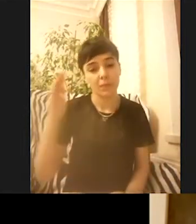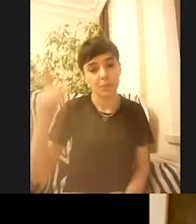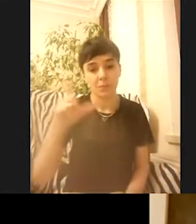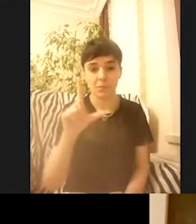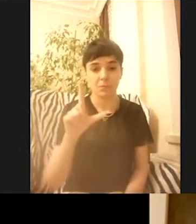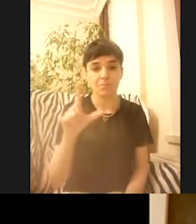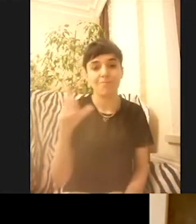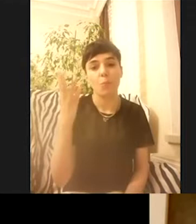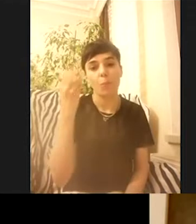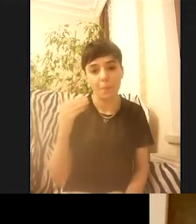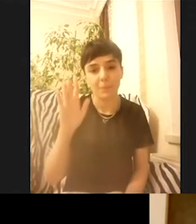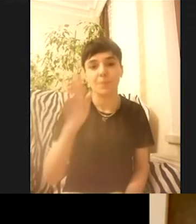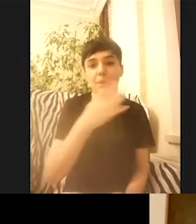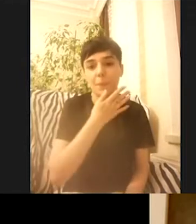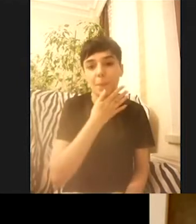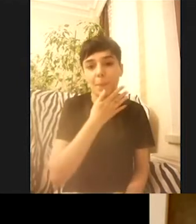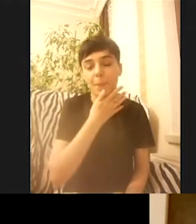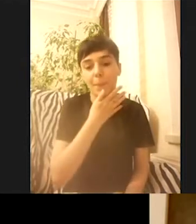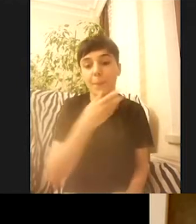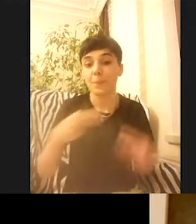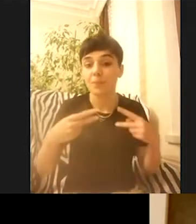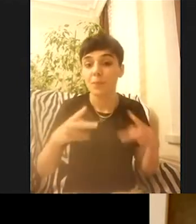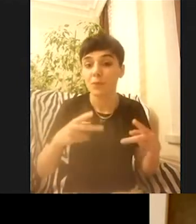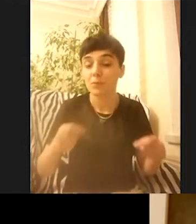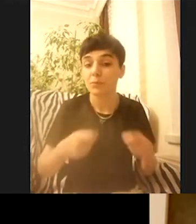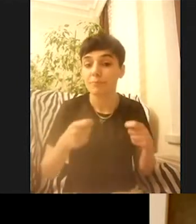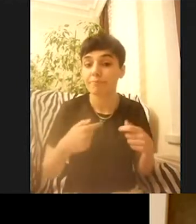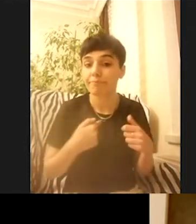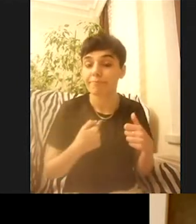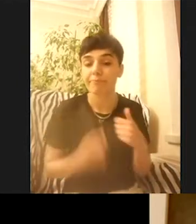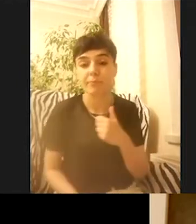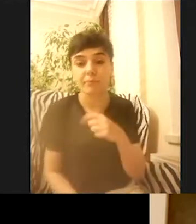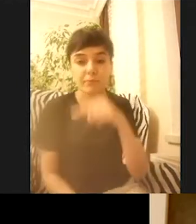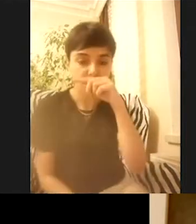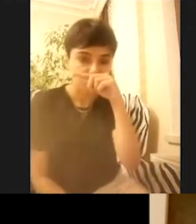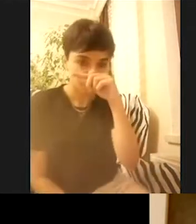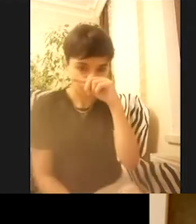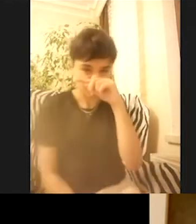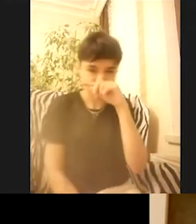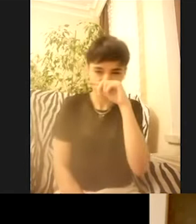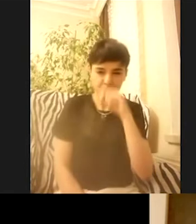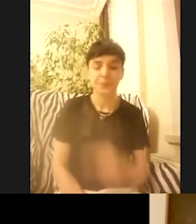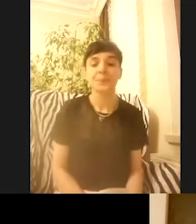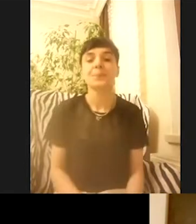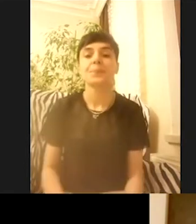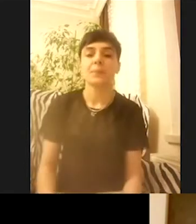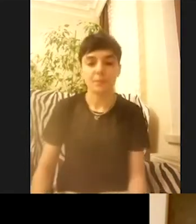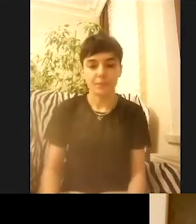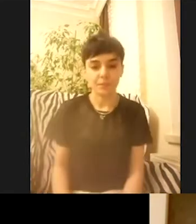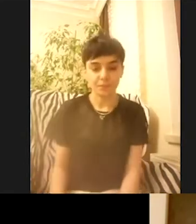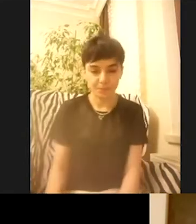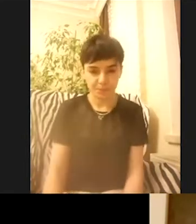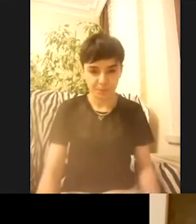the embodiment of my practice, where I find, and also my lifestyle or my philosophy in life, where I can't really make